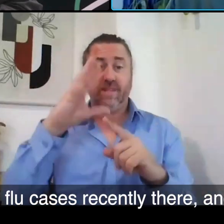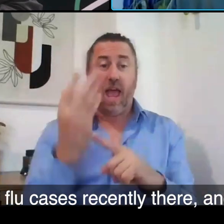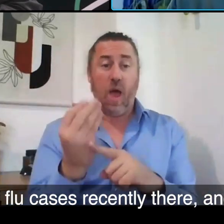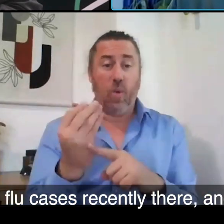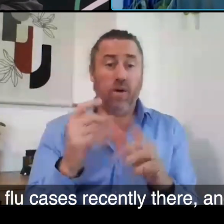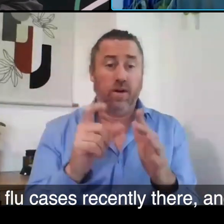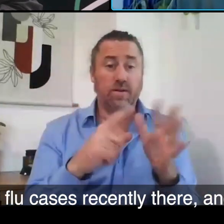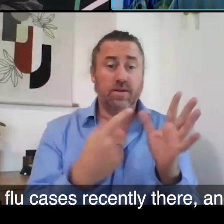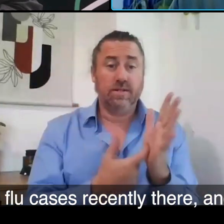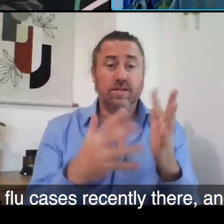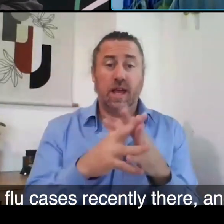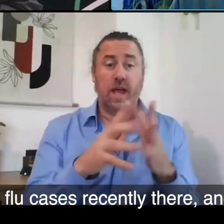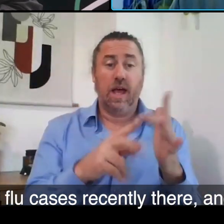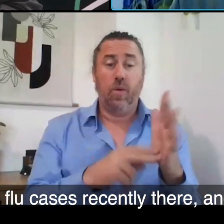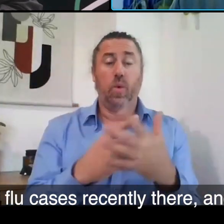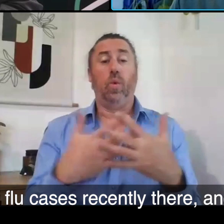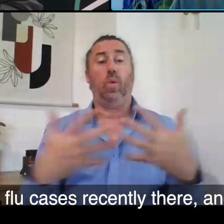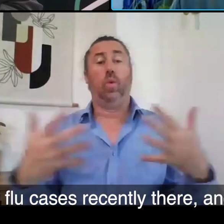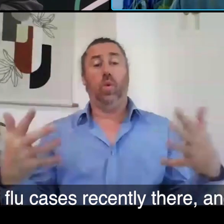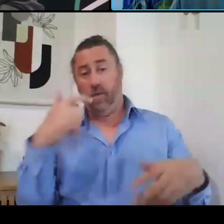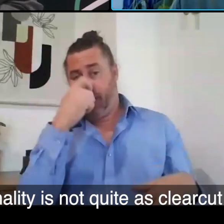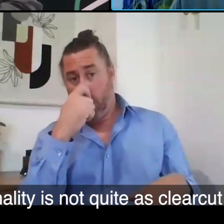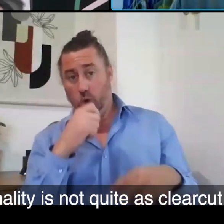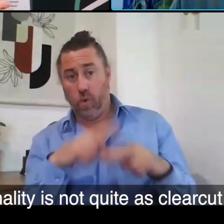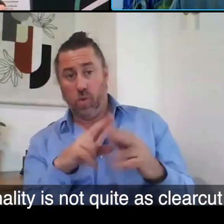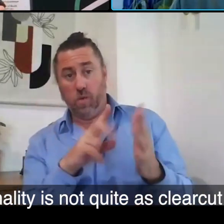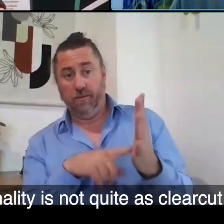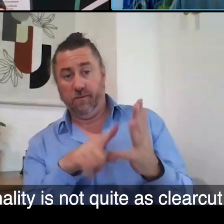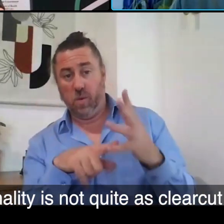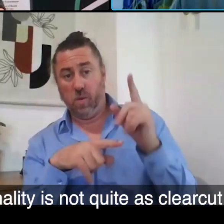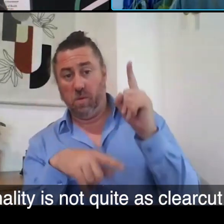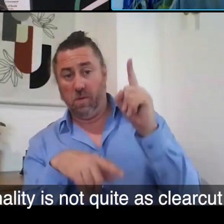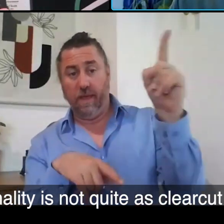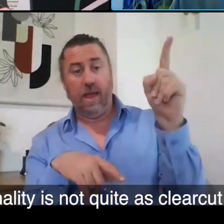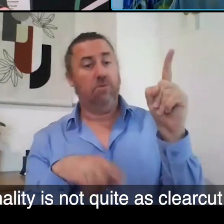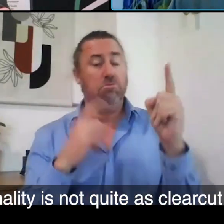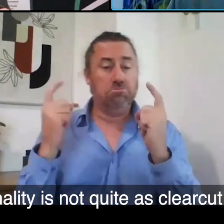particular has had a lot of flu cases, recently there. And we know the seasonality